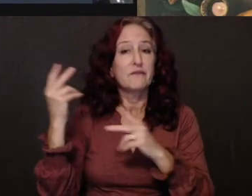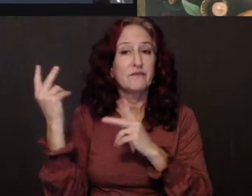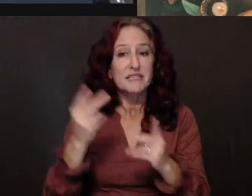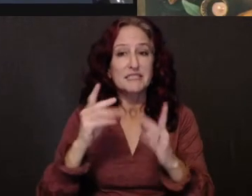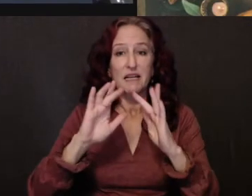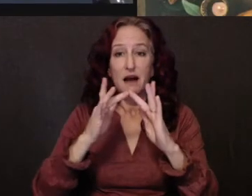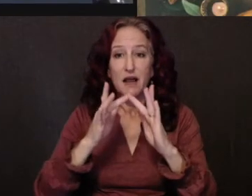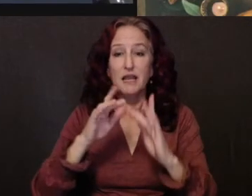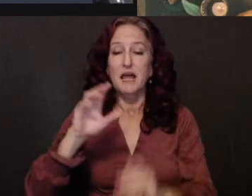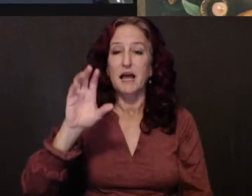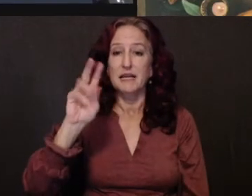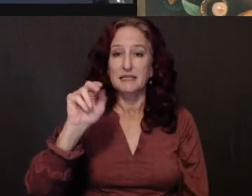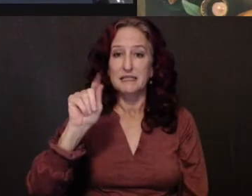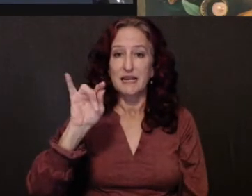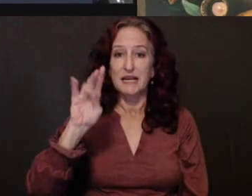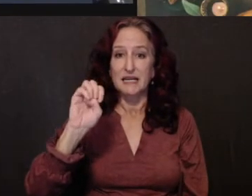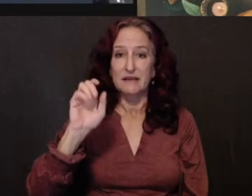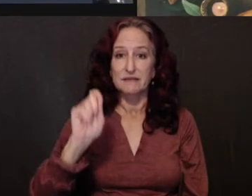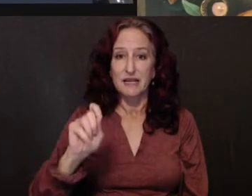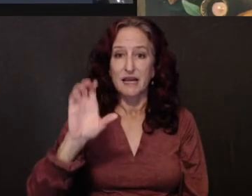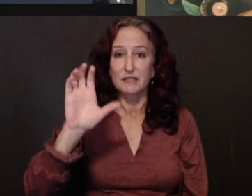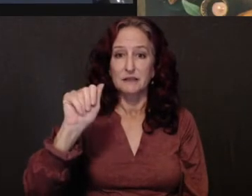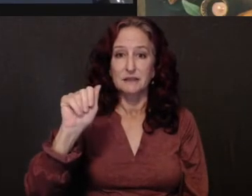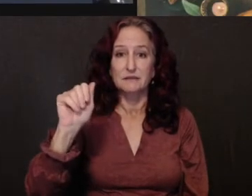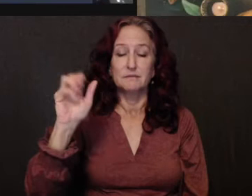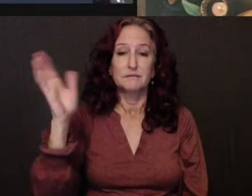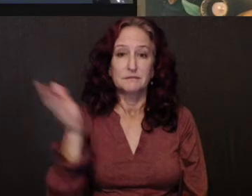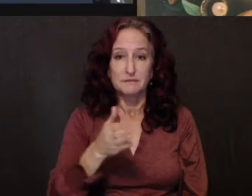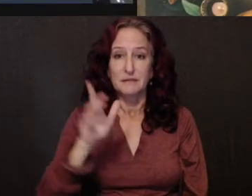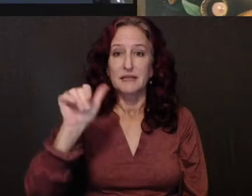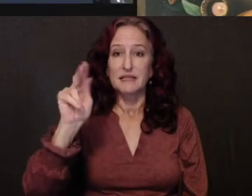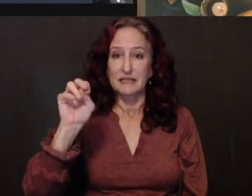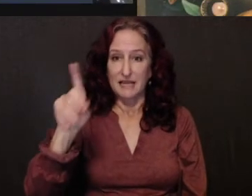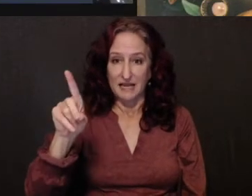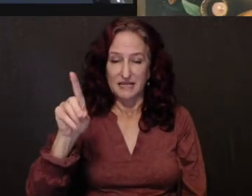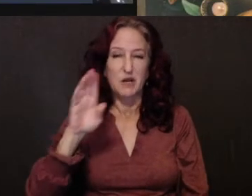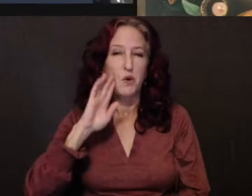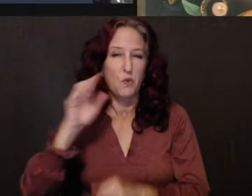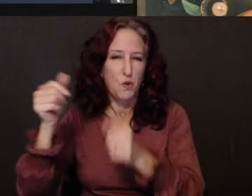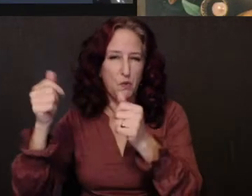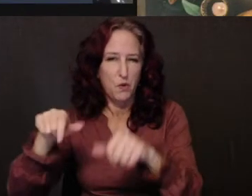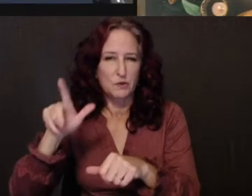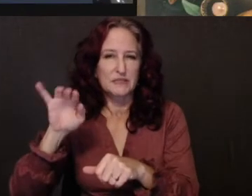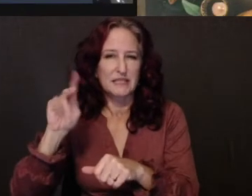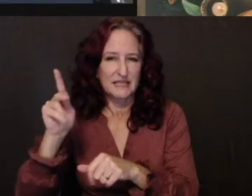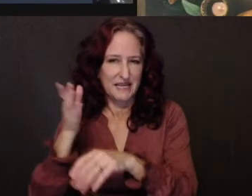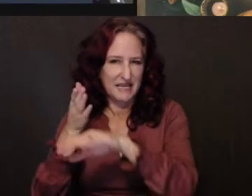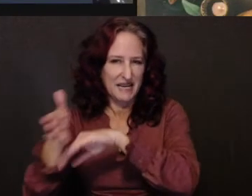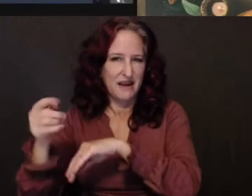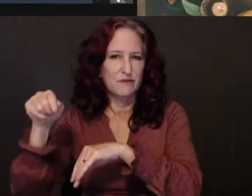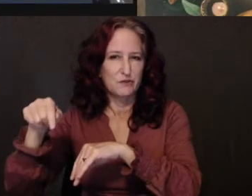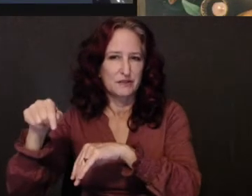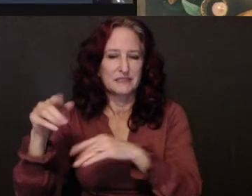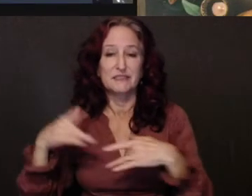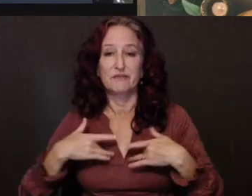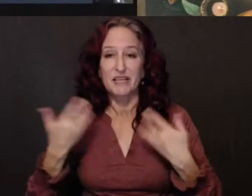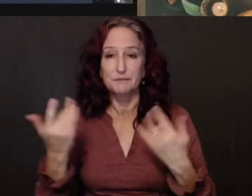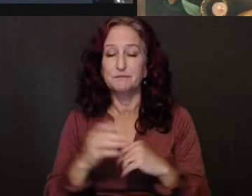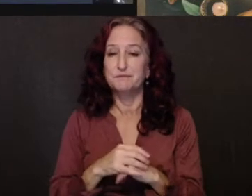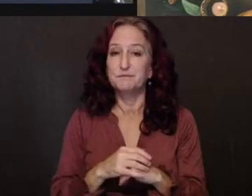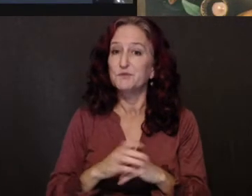by starting that process by visiting native-land.ca, and I will also include the link to that website in the post-event